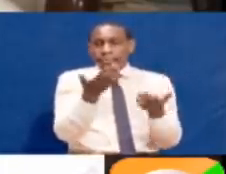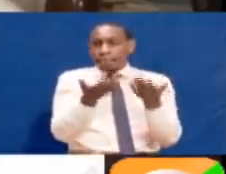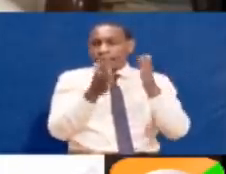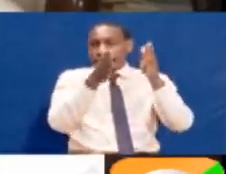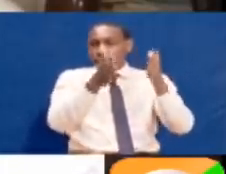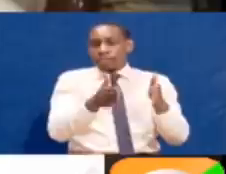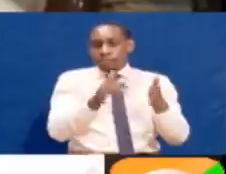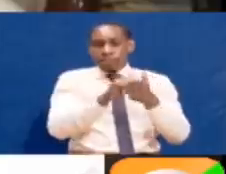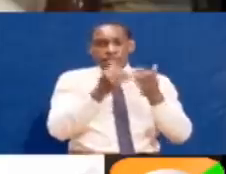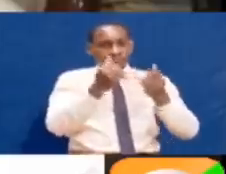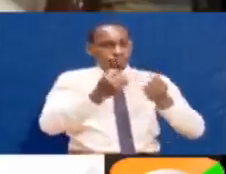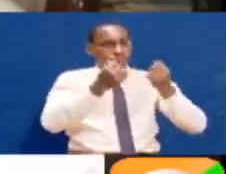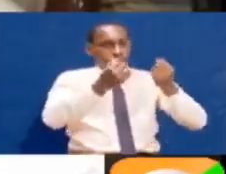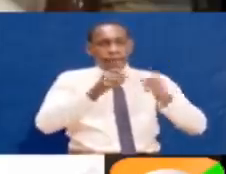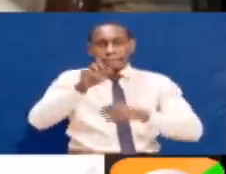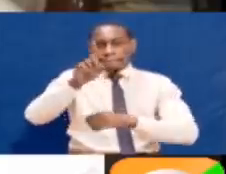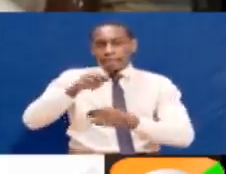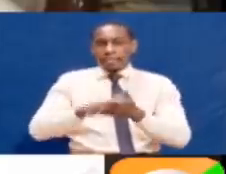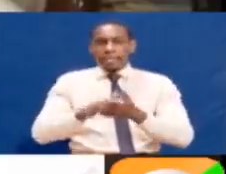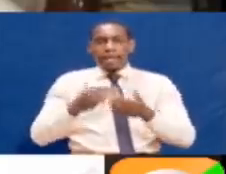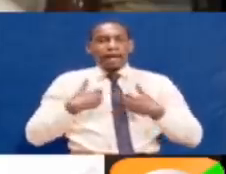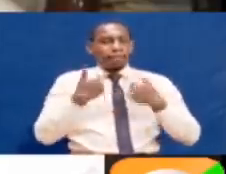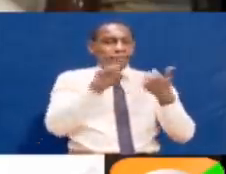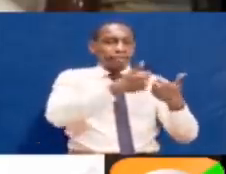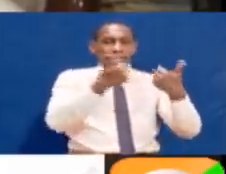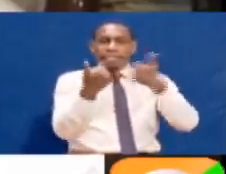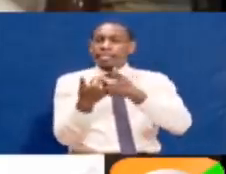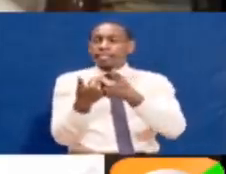with greatness must go through fire.